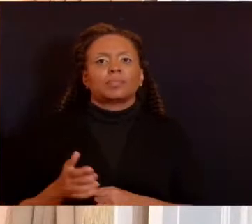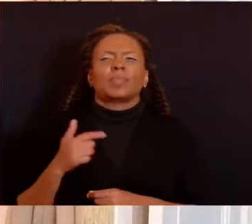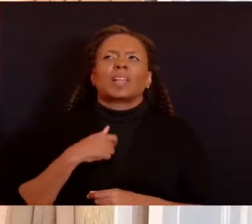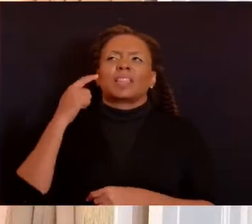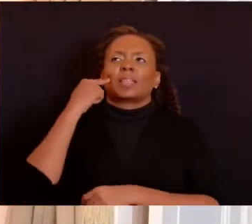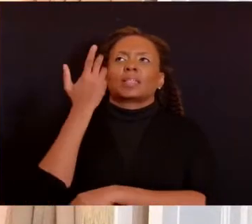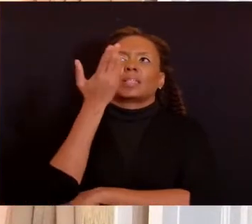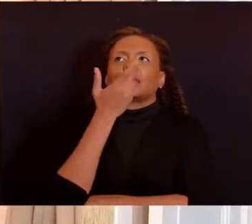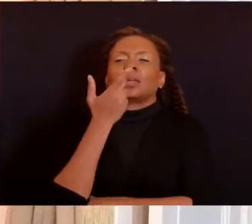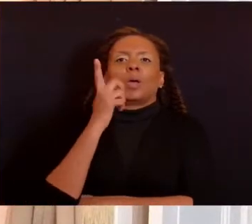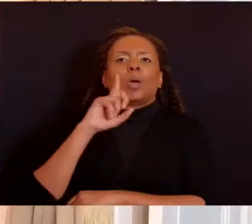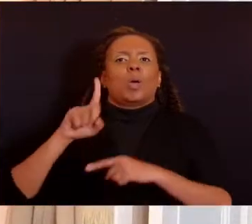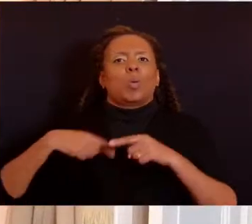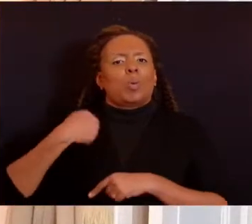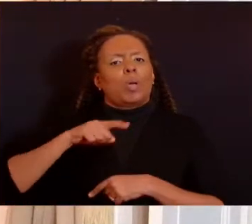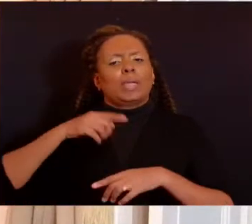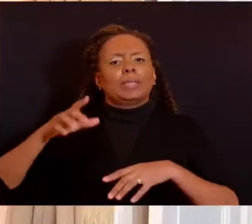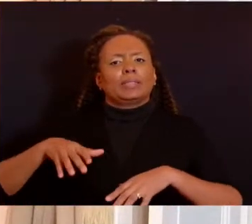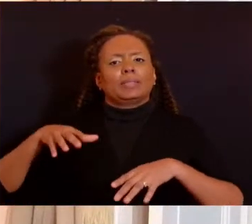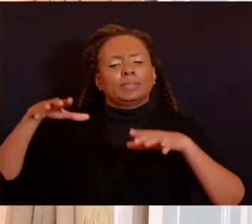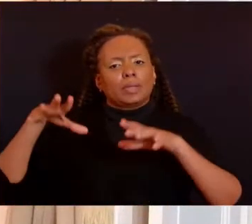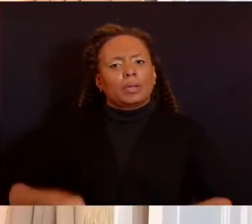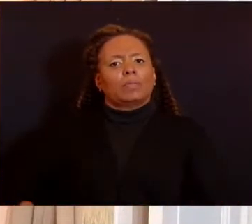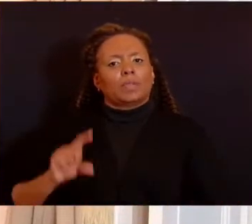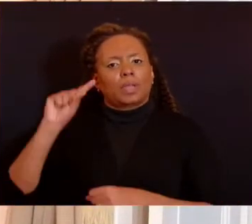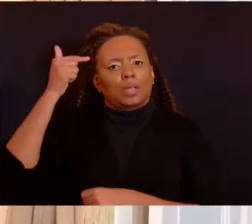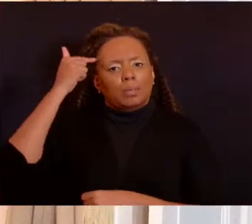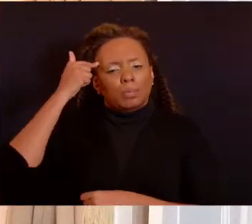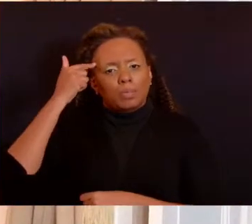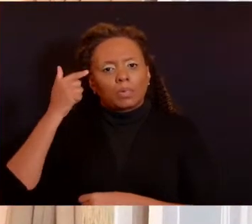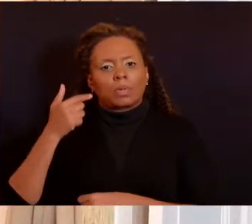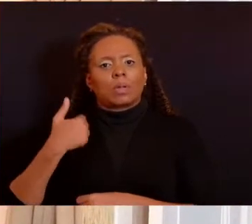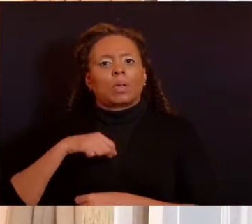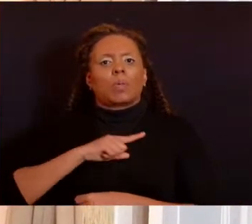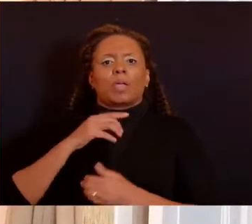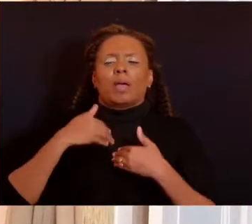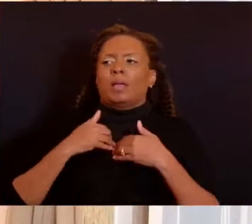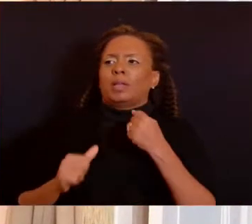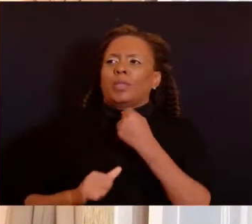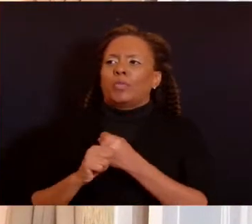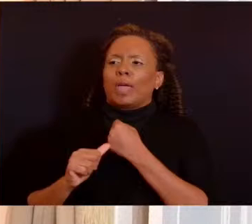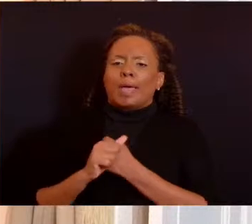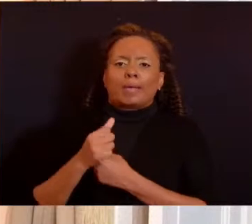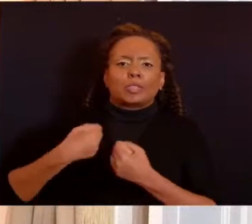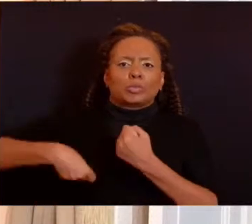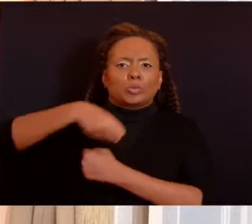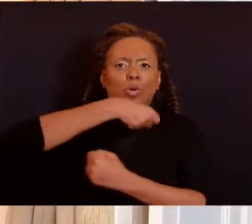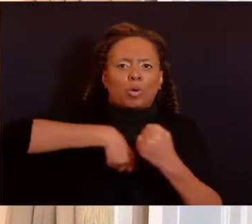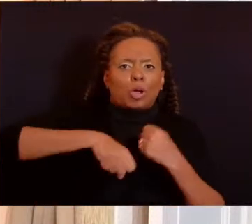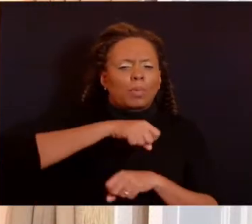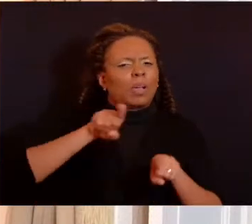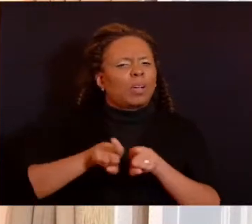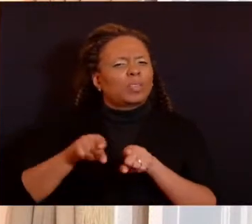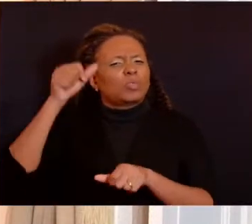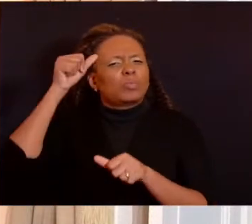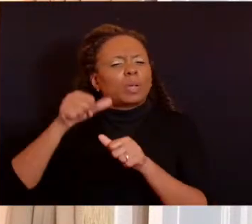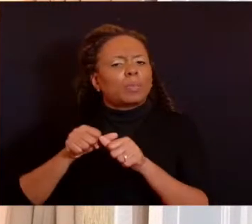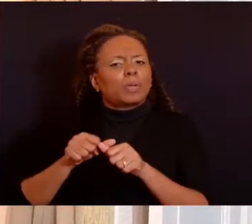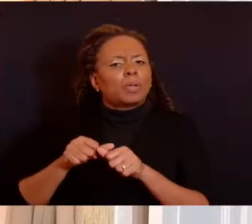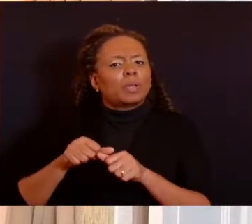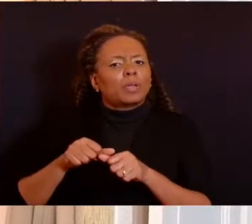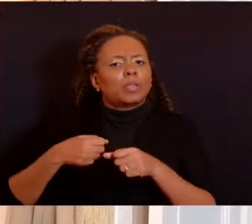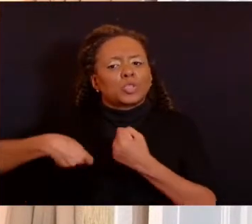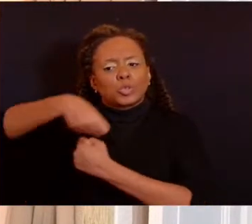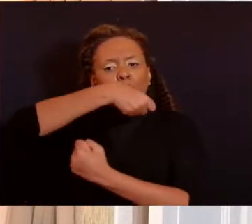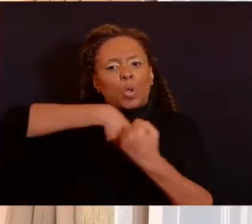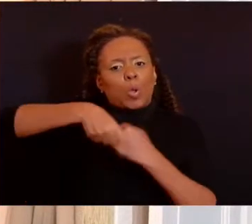within 3 months of being in office, we had to deal with the first threat of a storm. And then, of course, we had Tropical Storm Kirk, which in